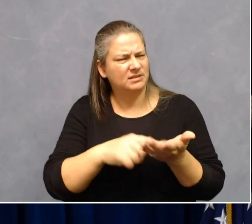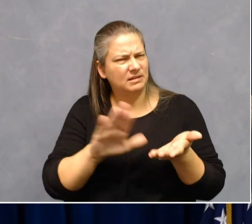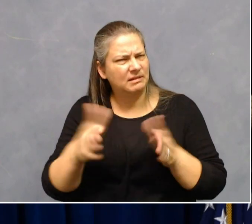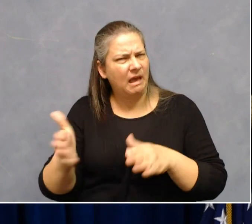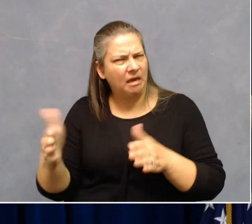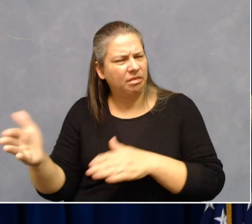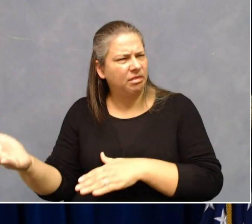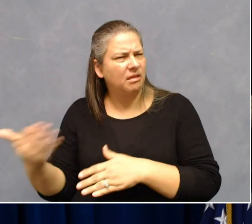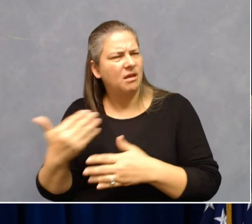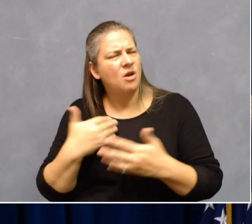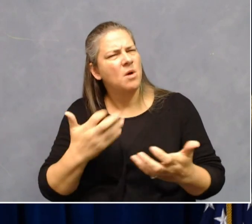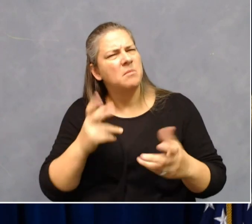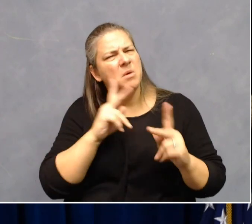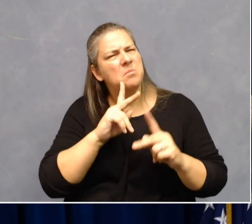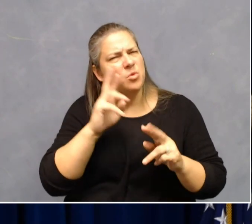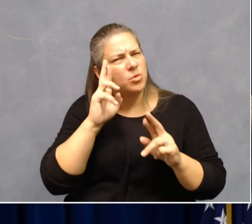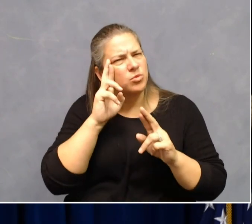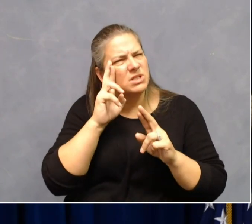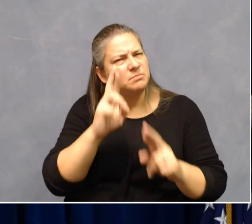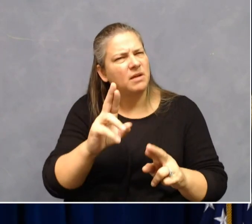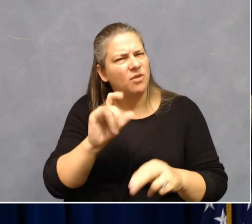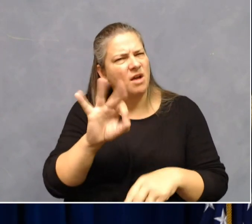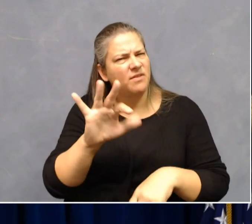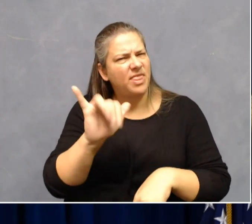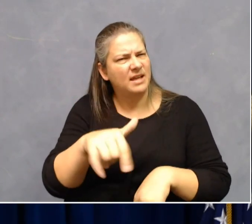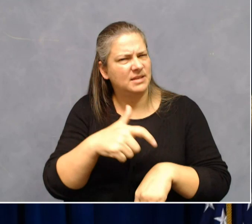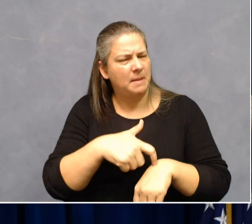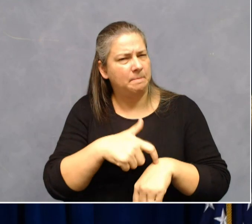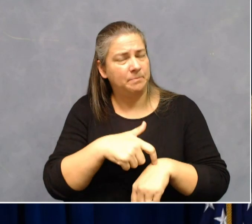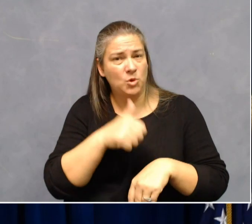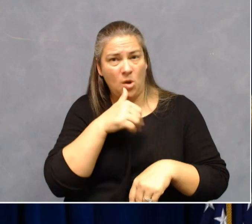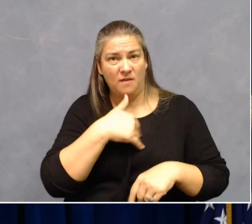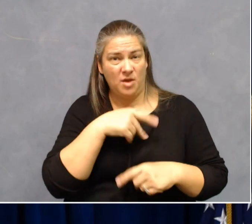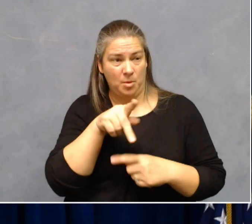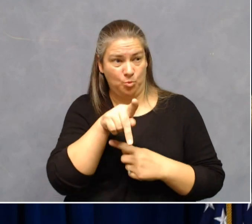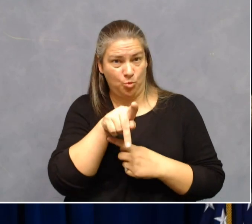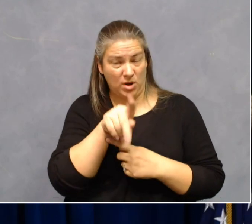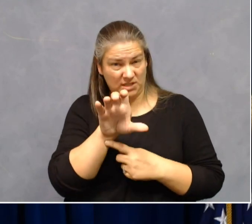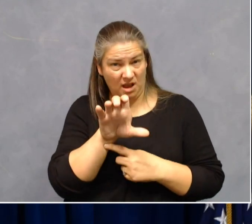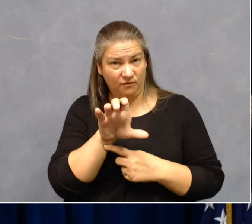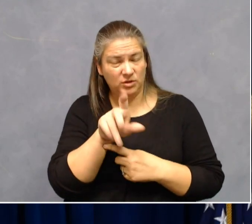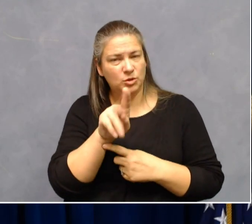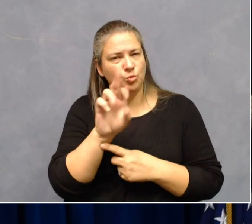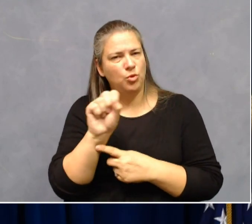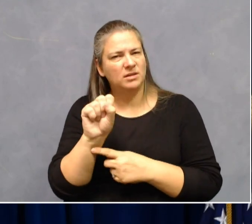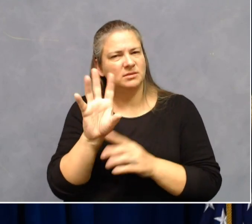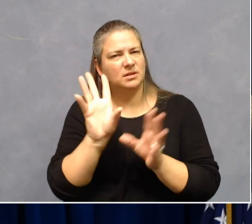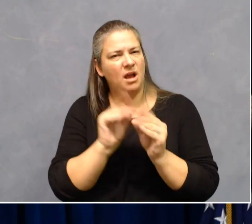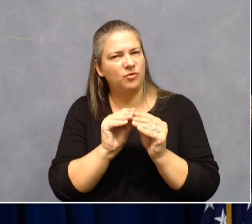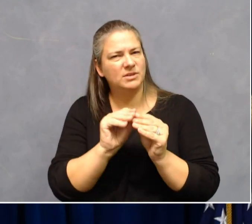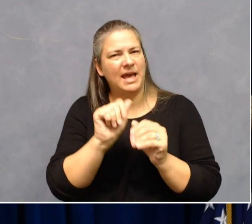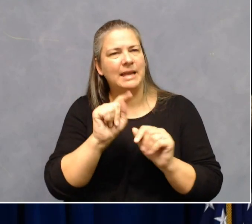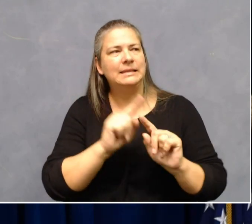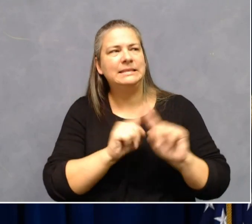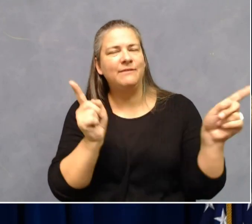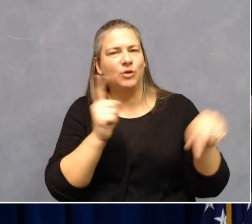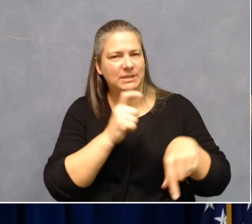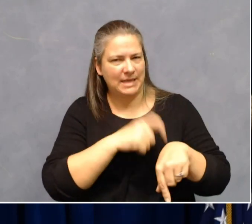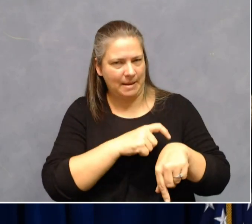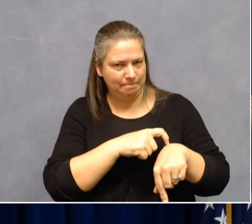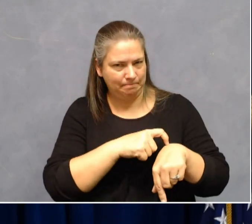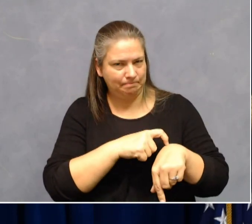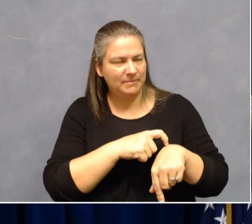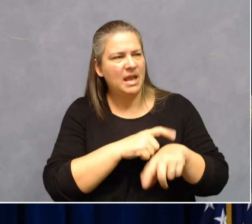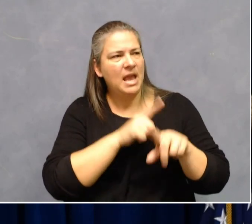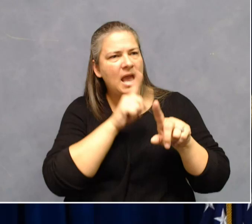respectful of that. Have a press conference at a different time, and we'll be able to answer whatever concerns or issues that